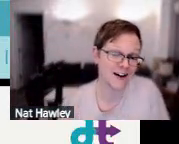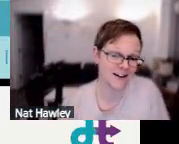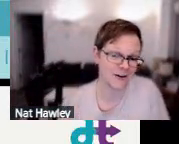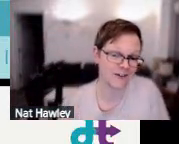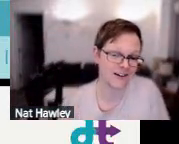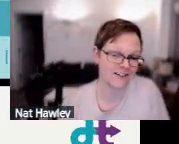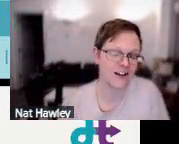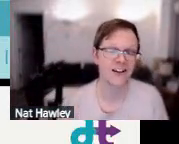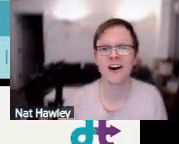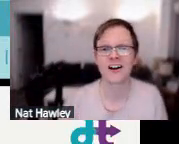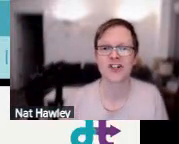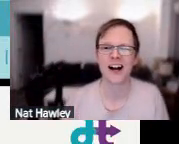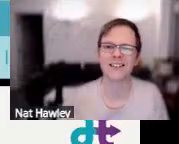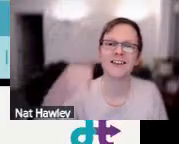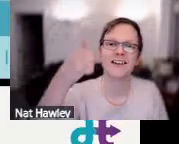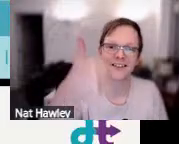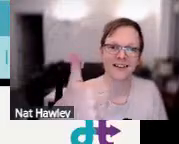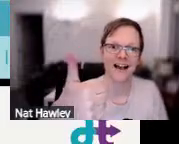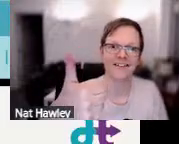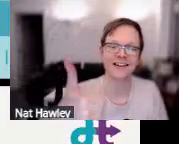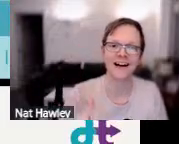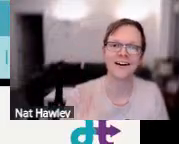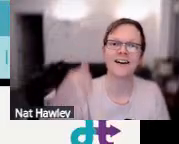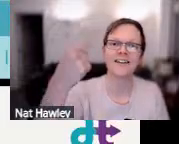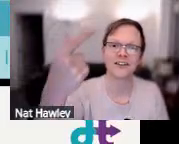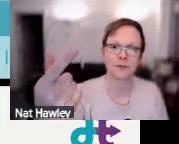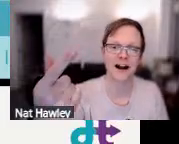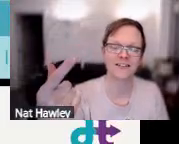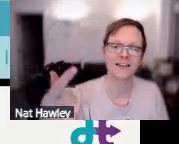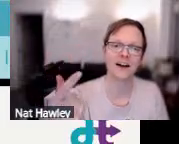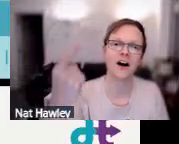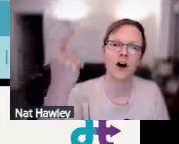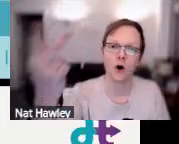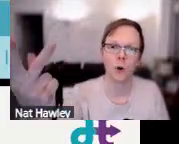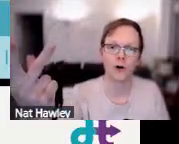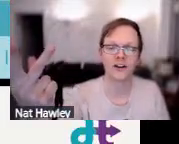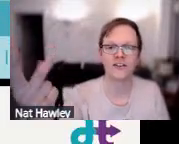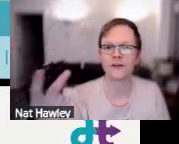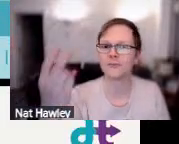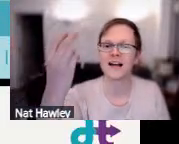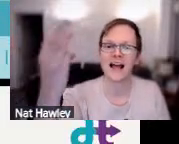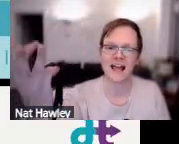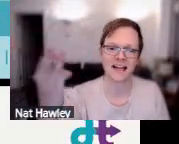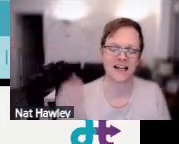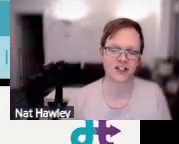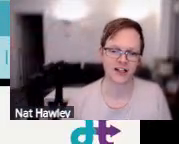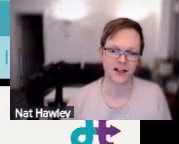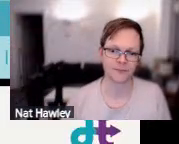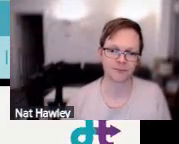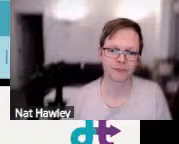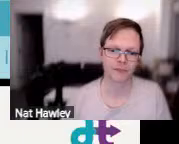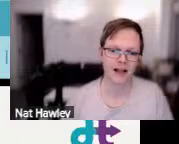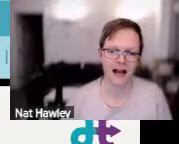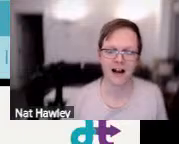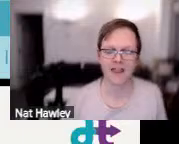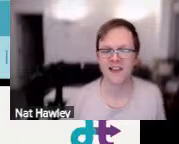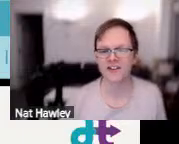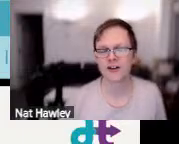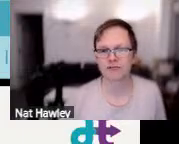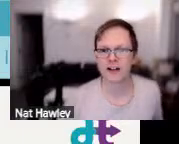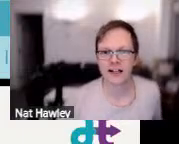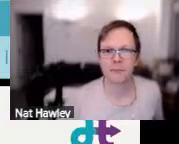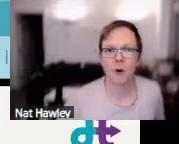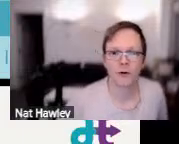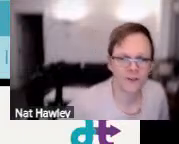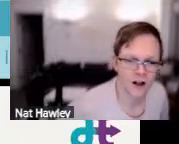a diagnosis, such as dyslexia, dyspraxia, autism, ADHD. And this